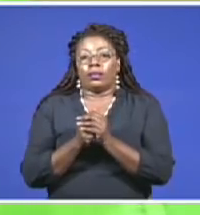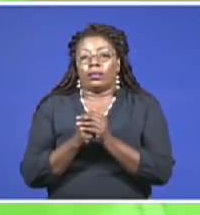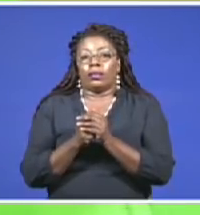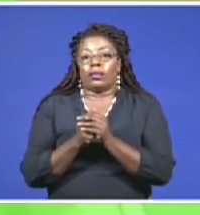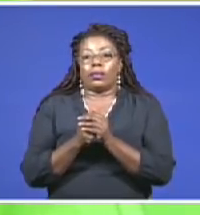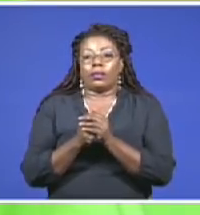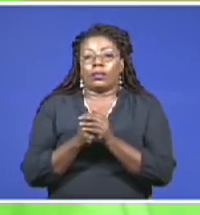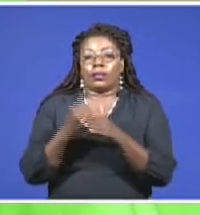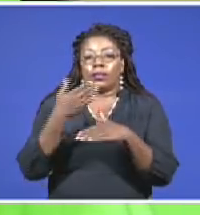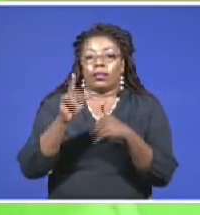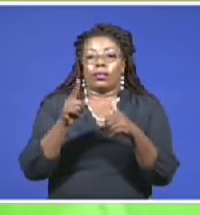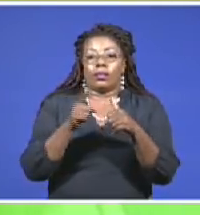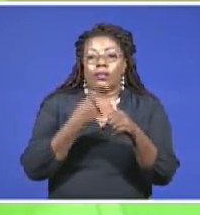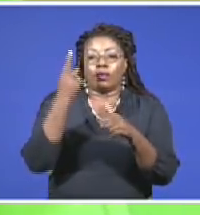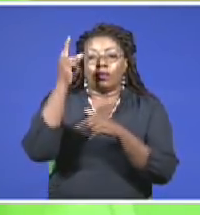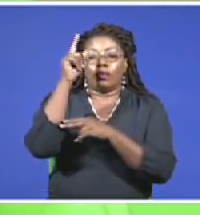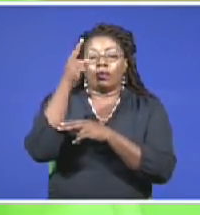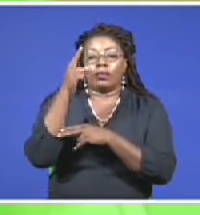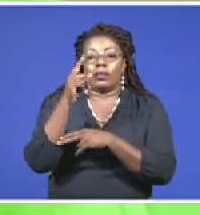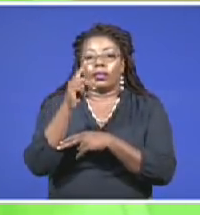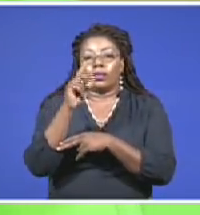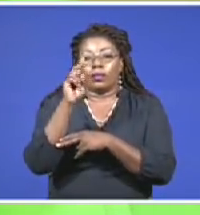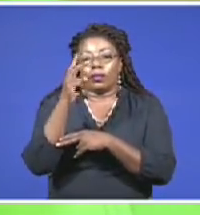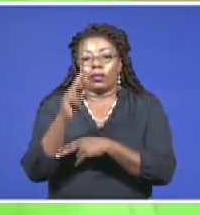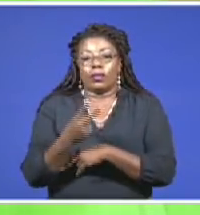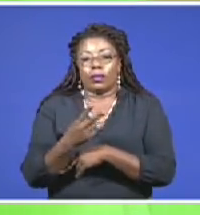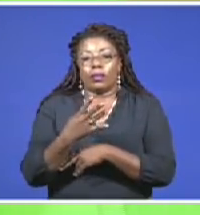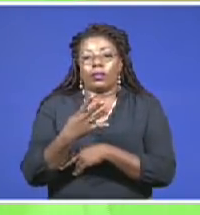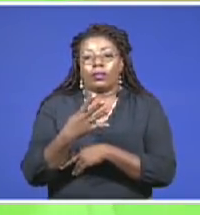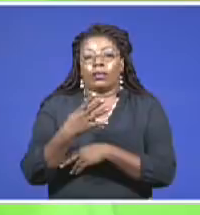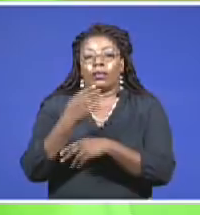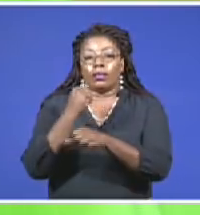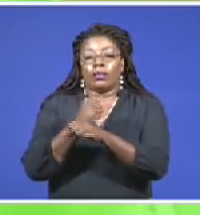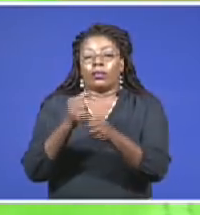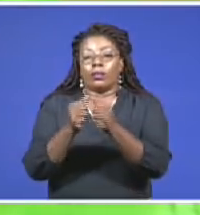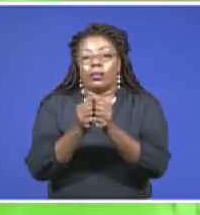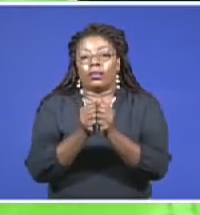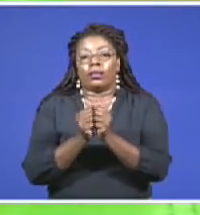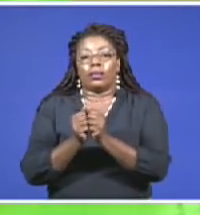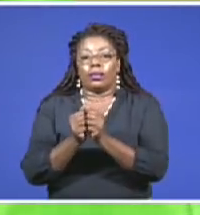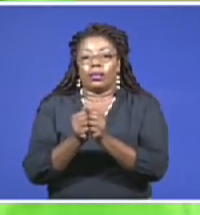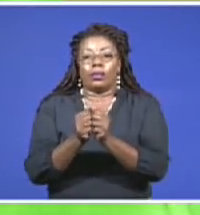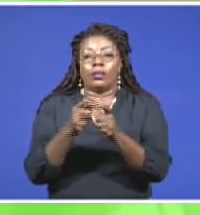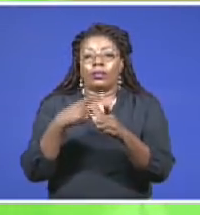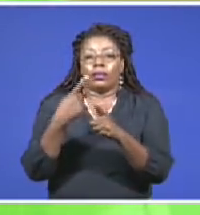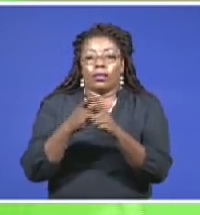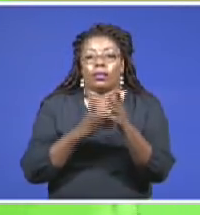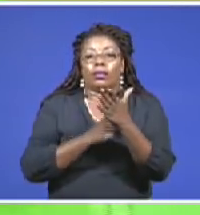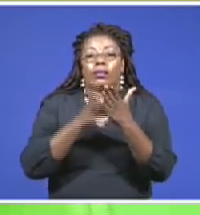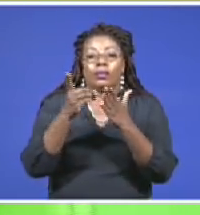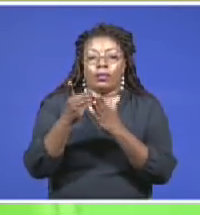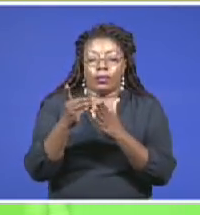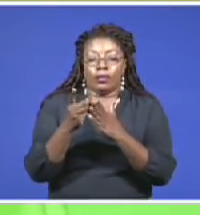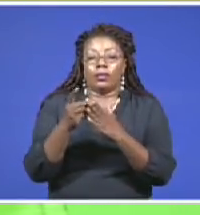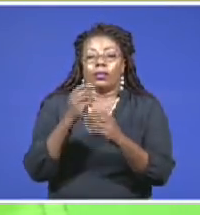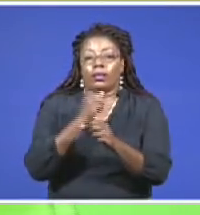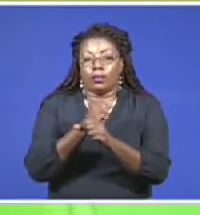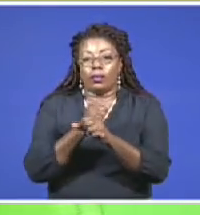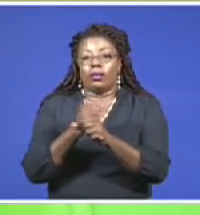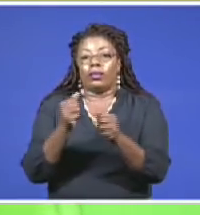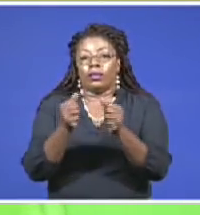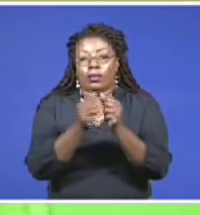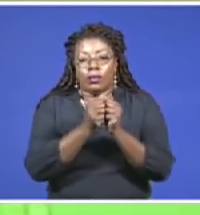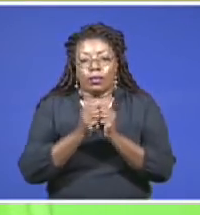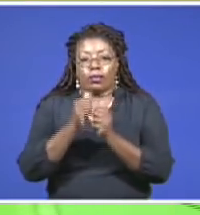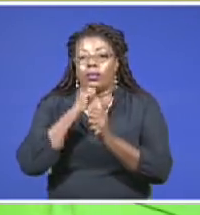after the first half, we started to gel, and we started to develop the chemistry that we were